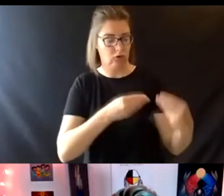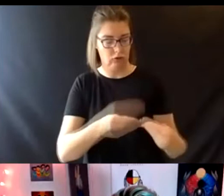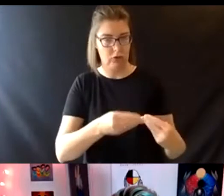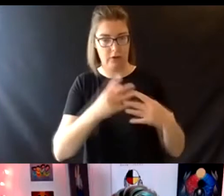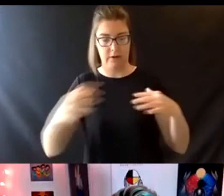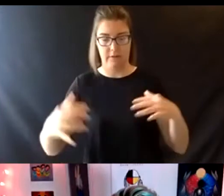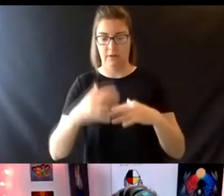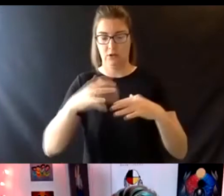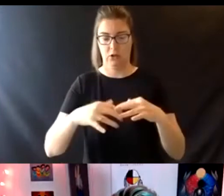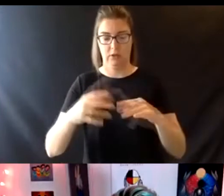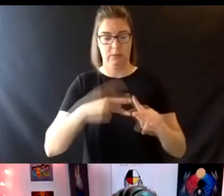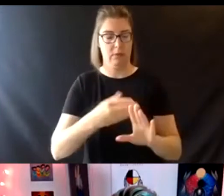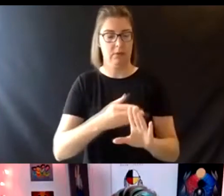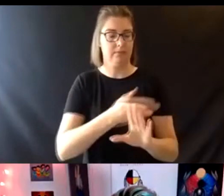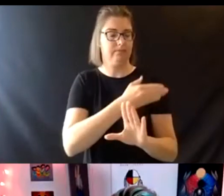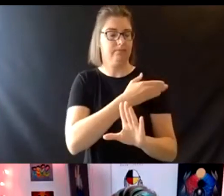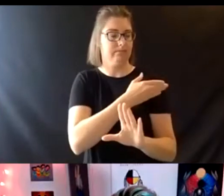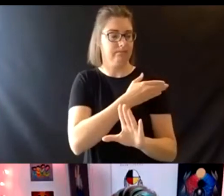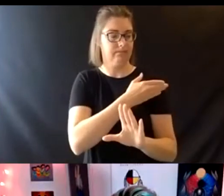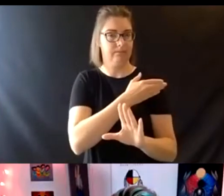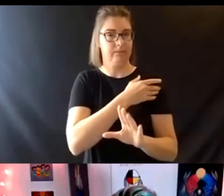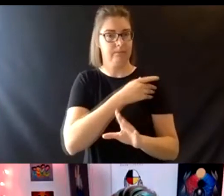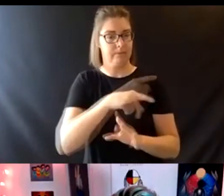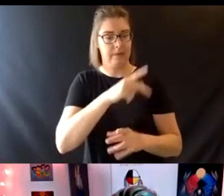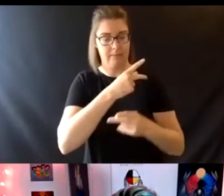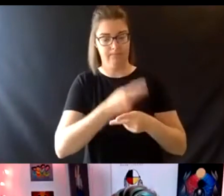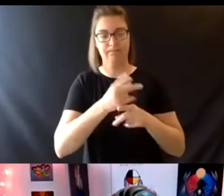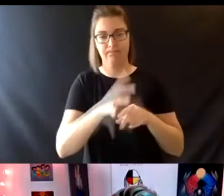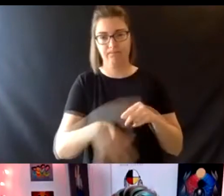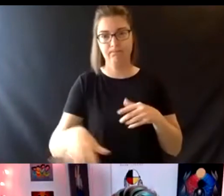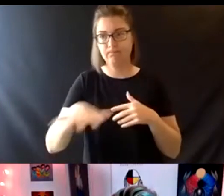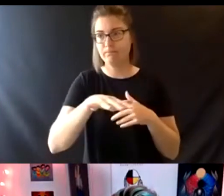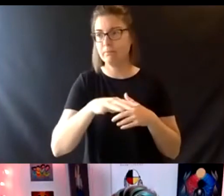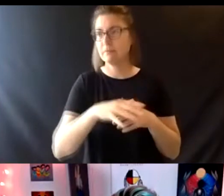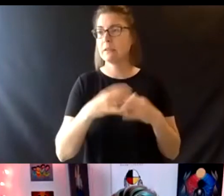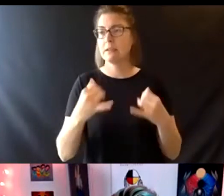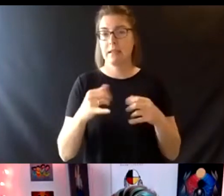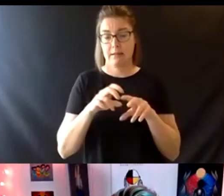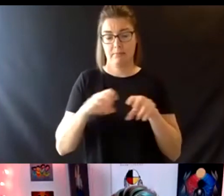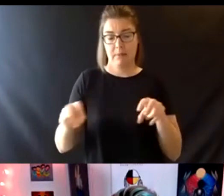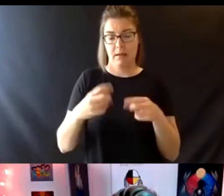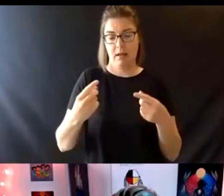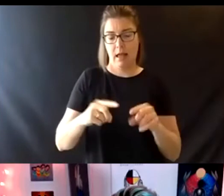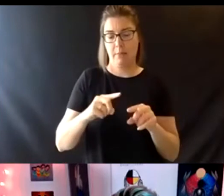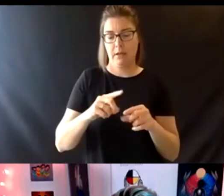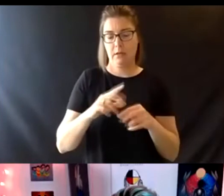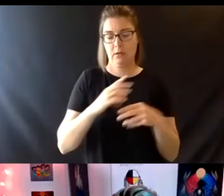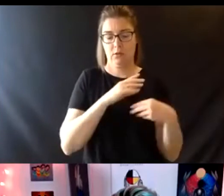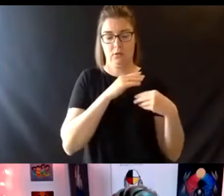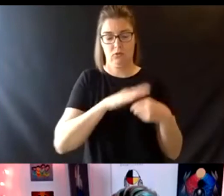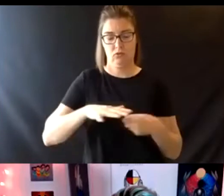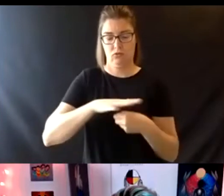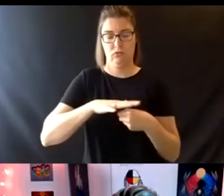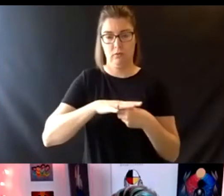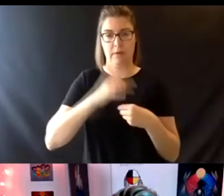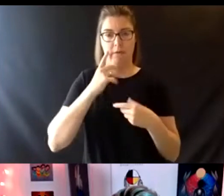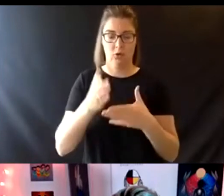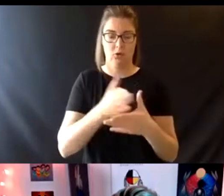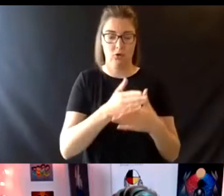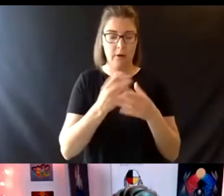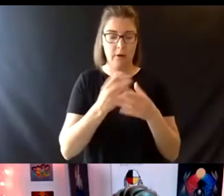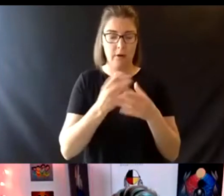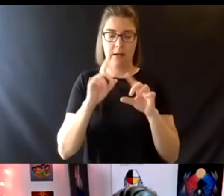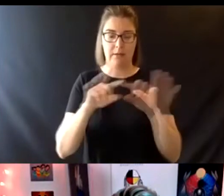Indigenous peoples who have taken care of this land. Today's panel is based on the traditional shared territories of many